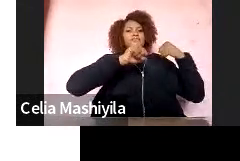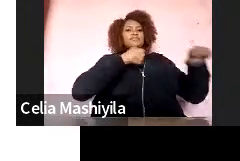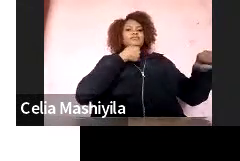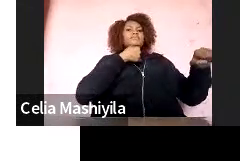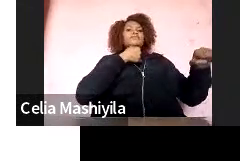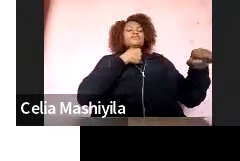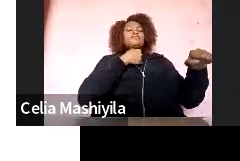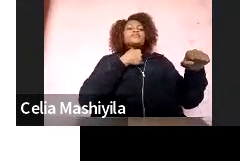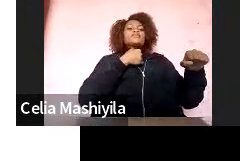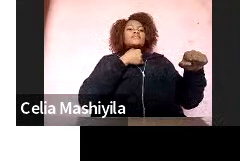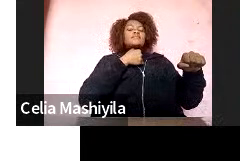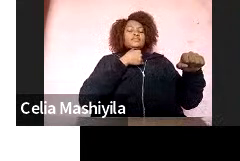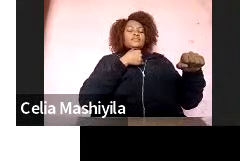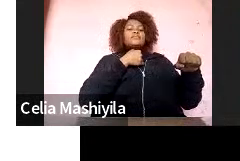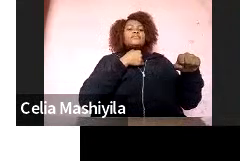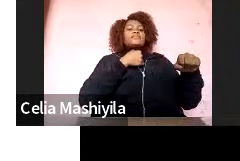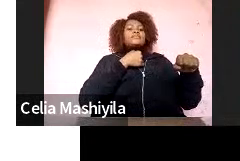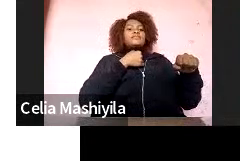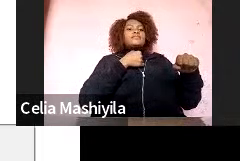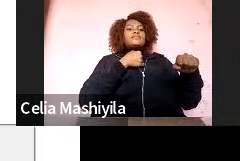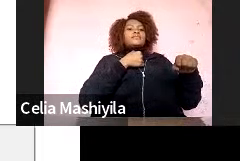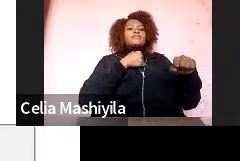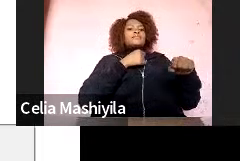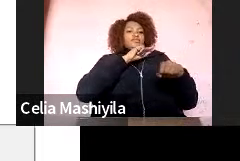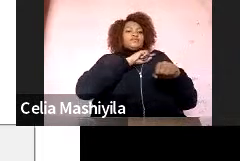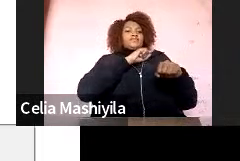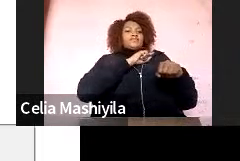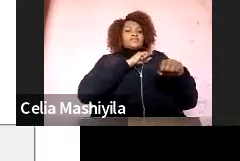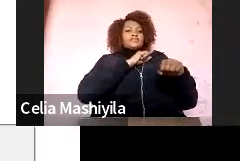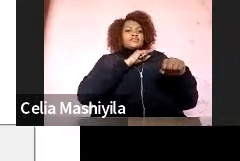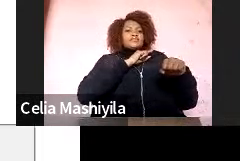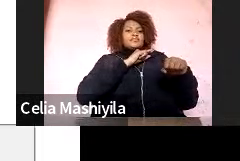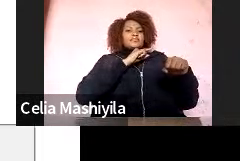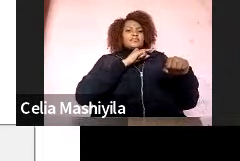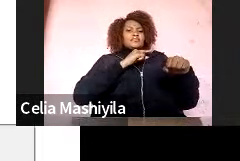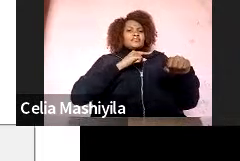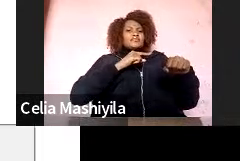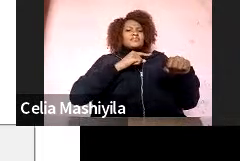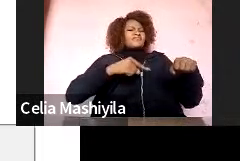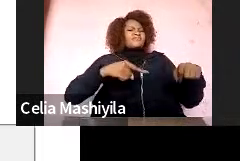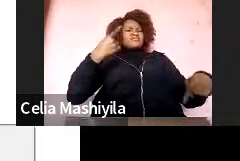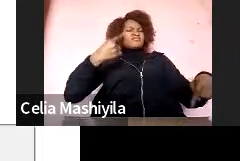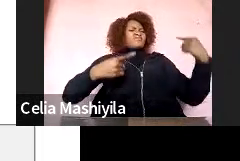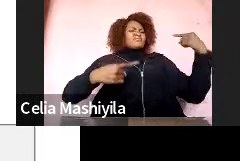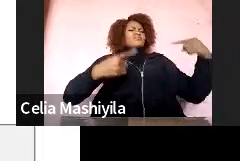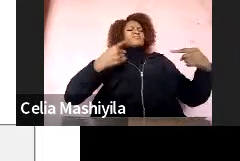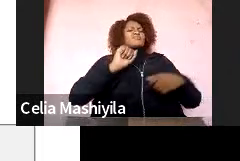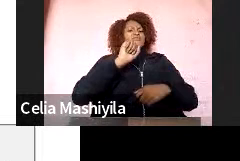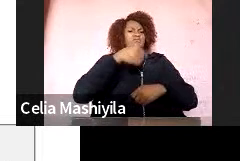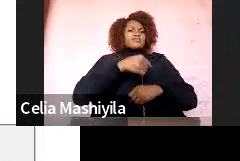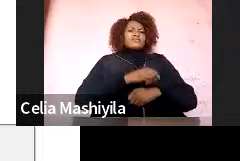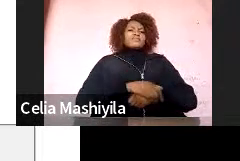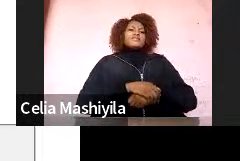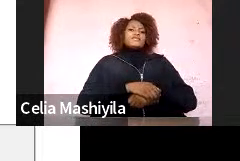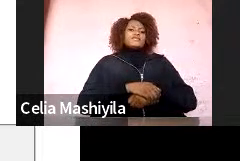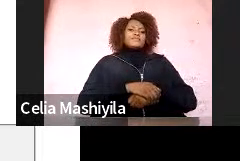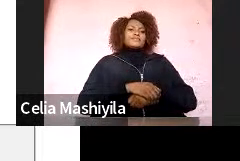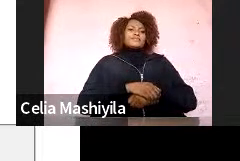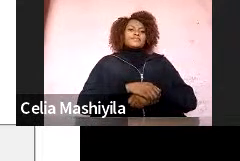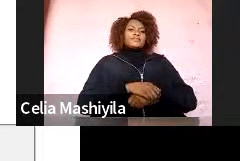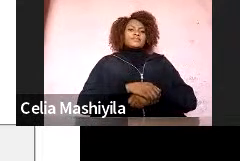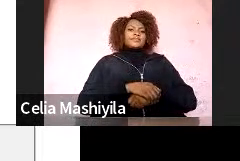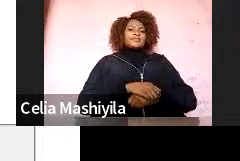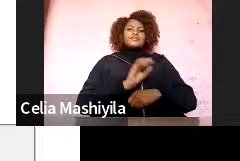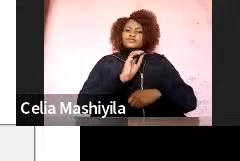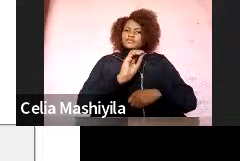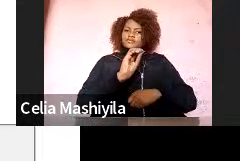disagree, because we have disputes. Therefore, there will be disputes in everything which you deal with